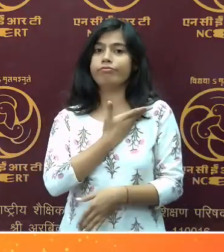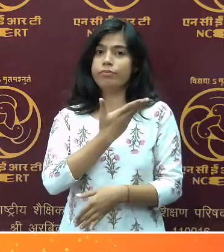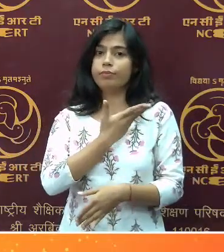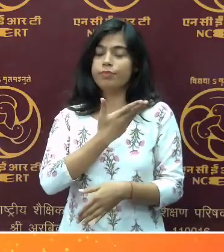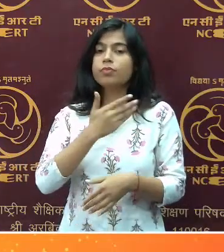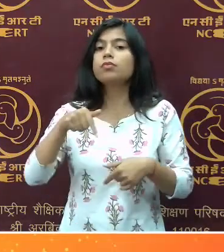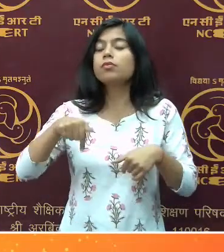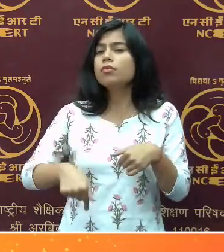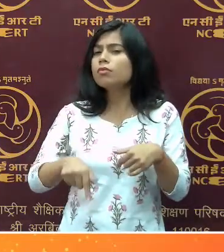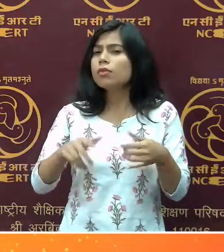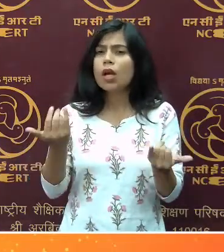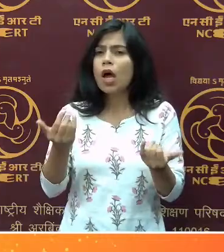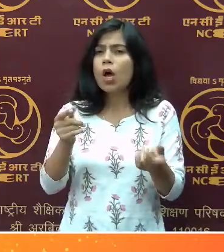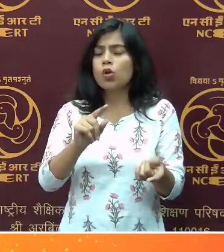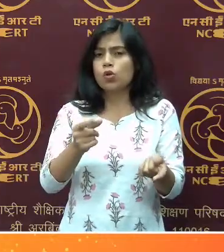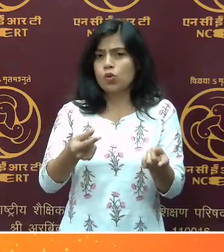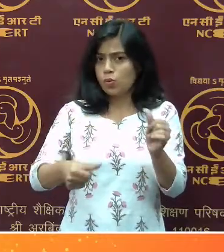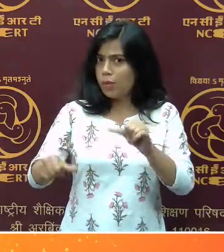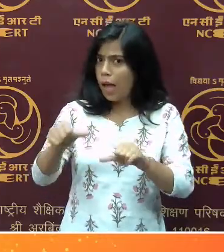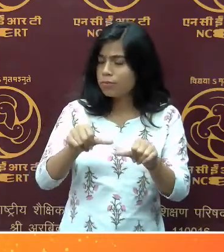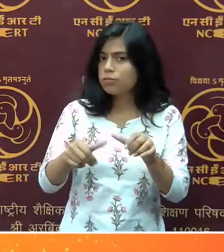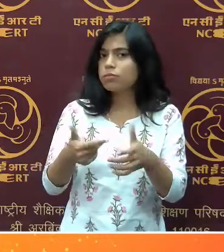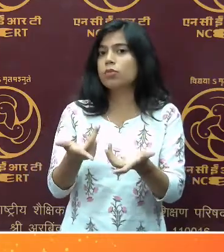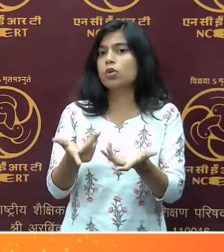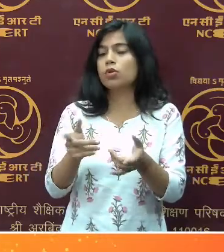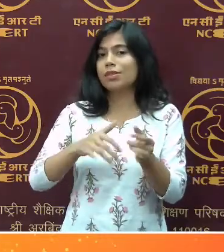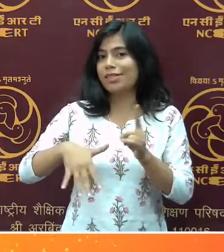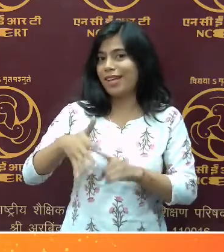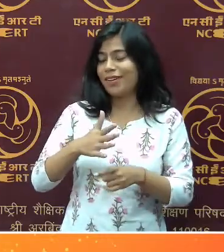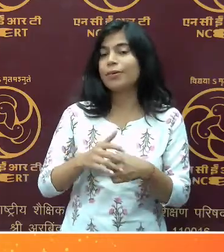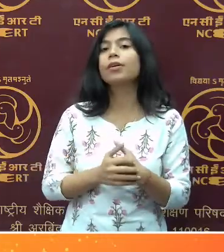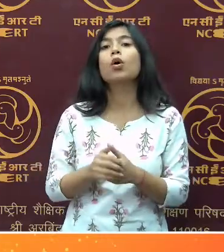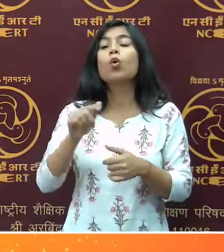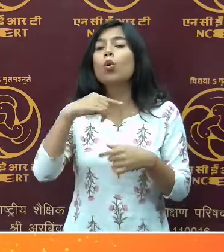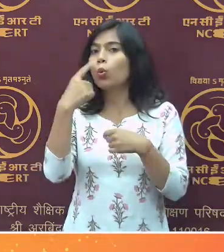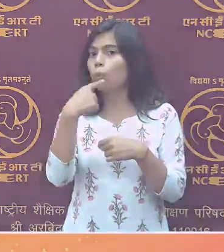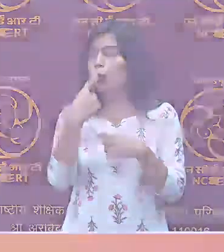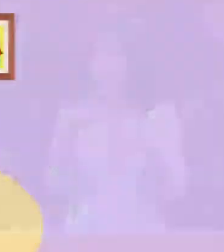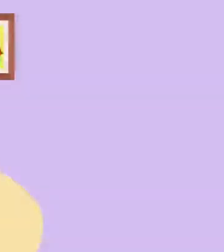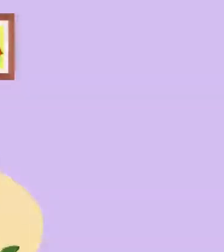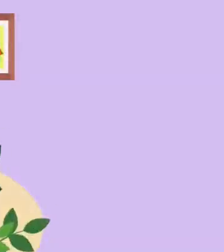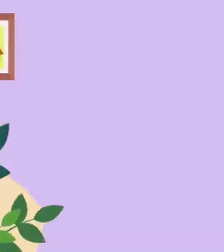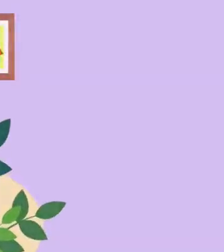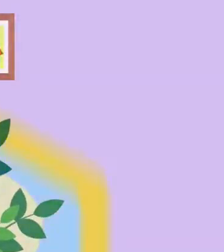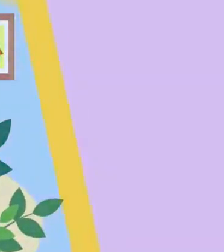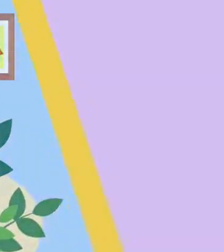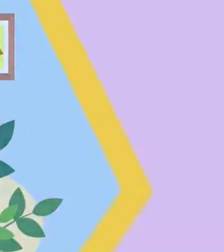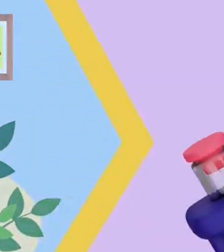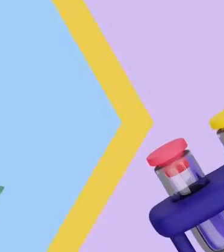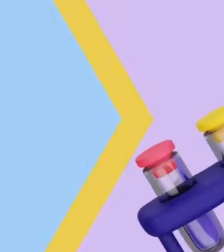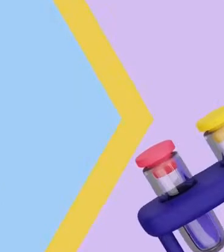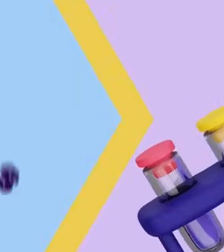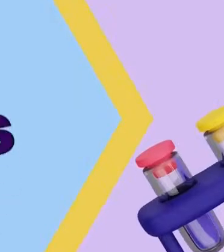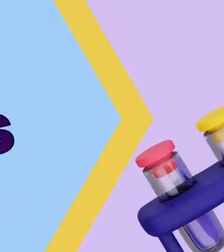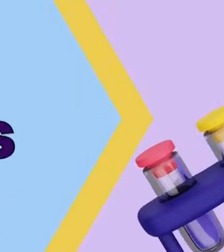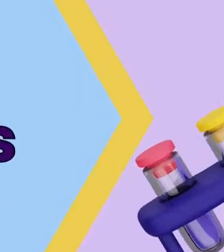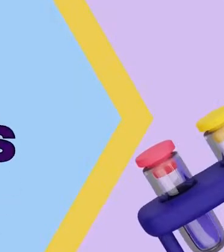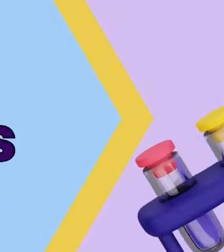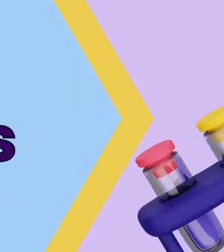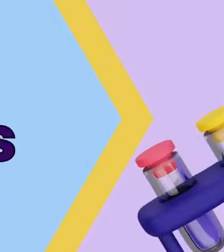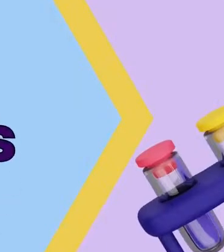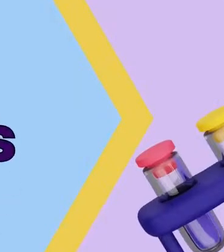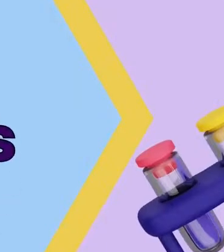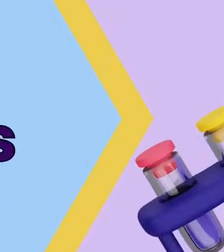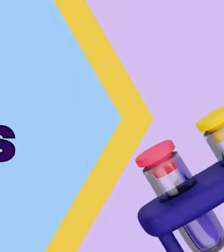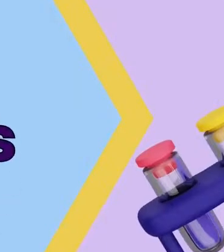subject social science, and all the students who are studying in class 9th, you can join us, you can watch this program and raise your